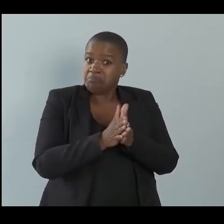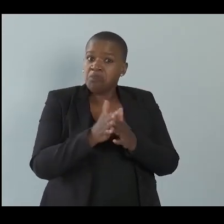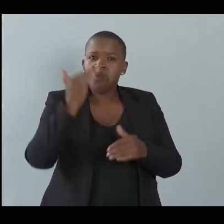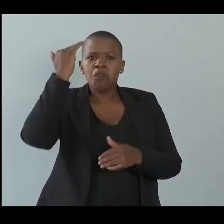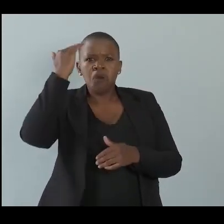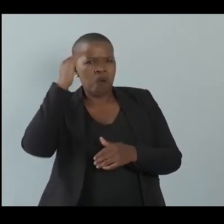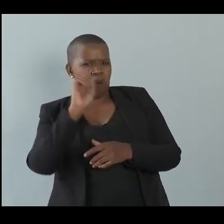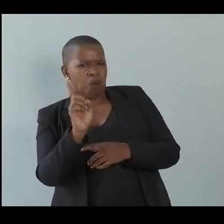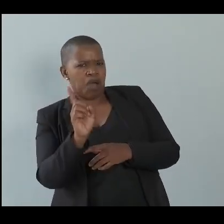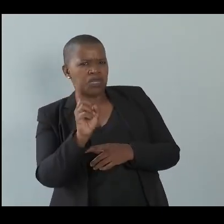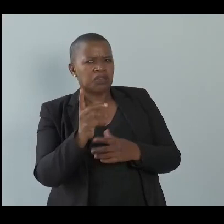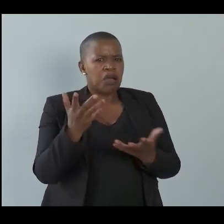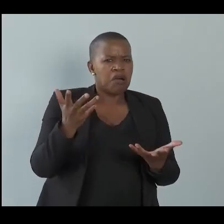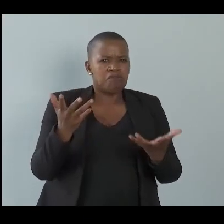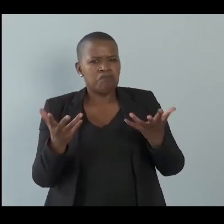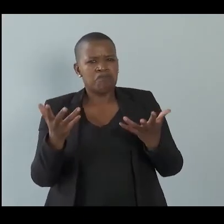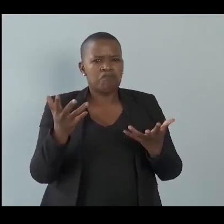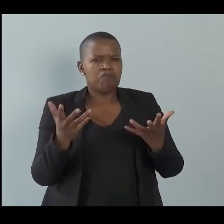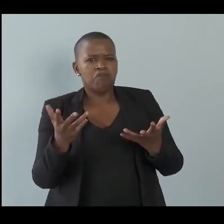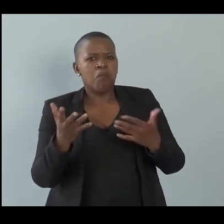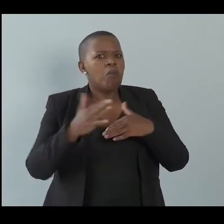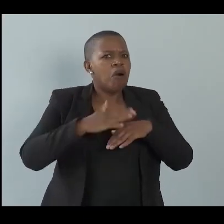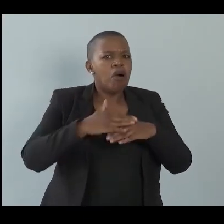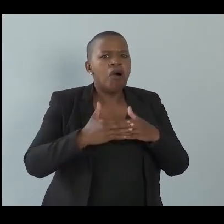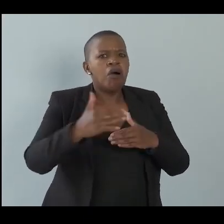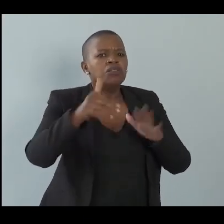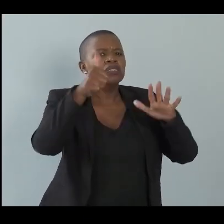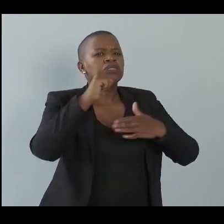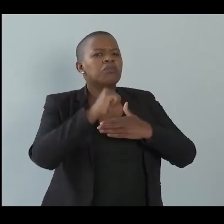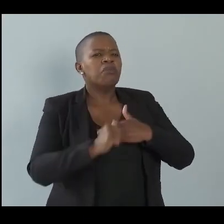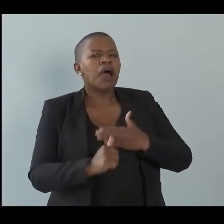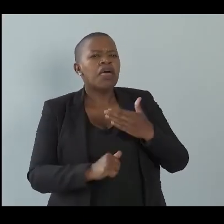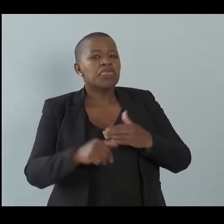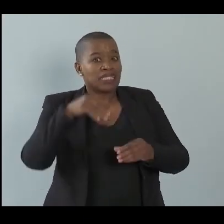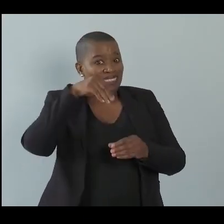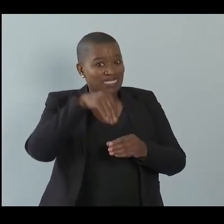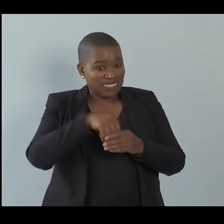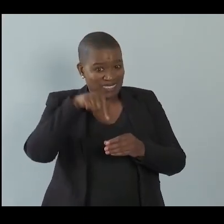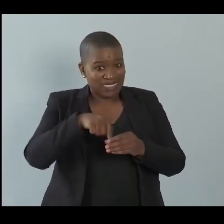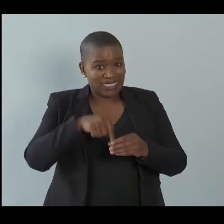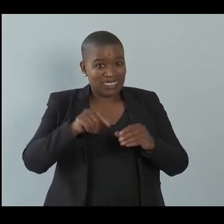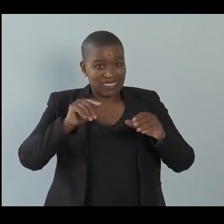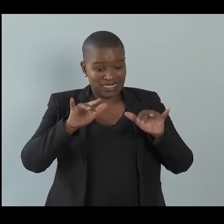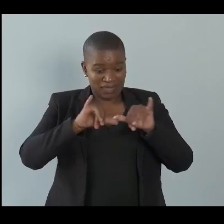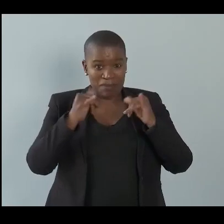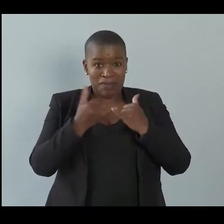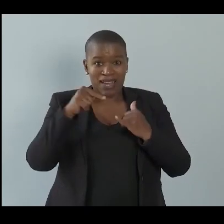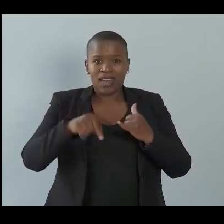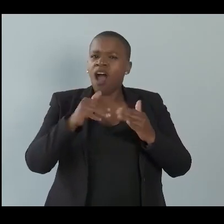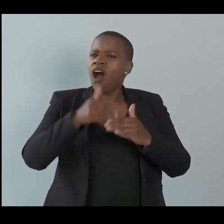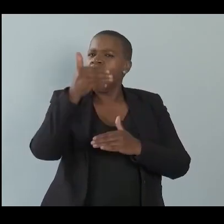carefully? It could, of course, be the external environment and the macroeconomic indicators that remain challenging in South